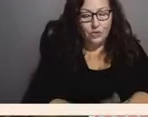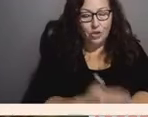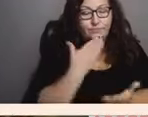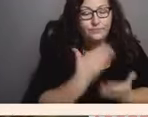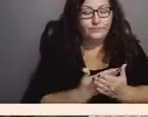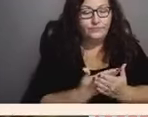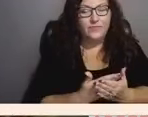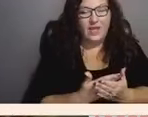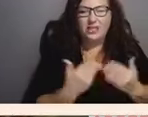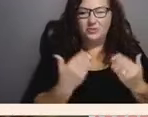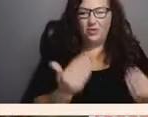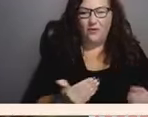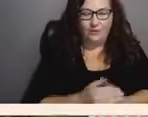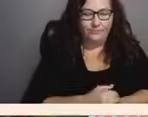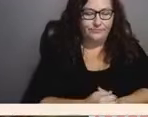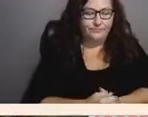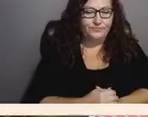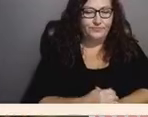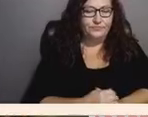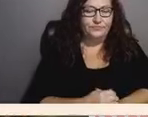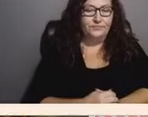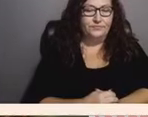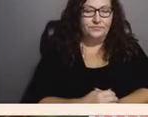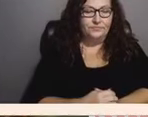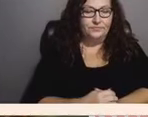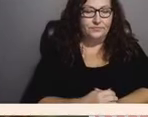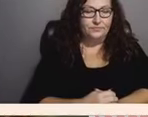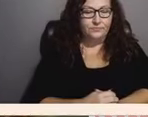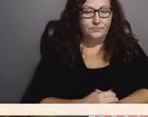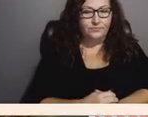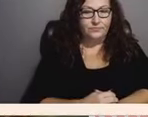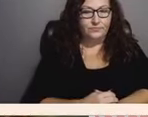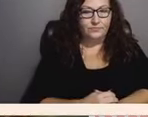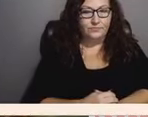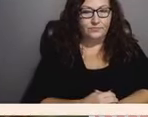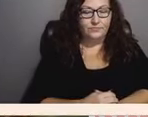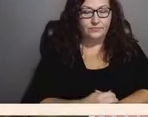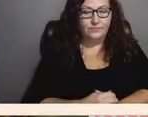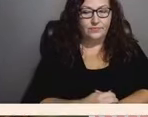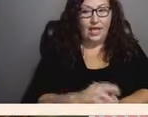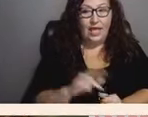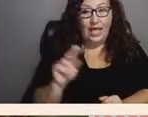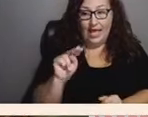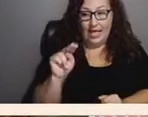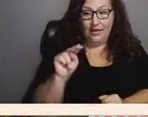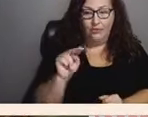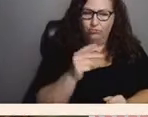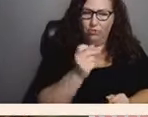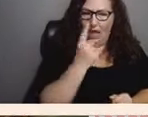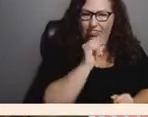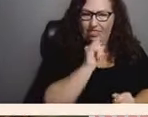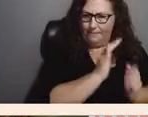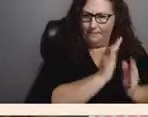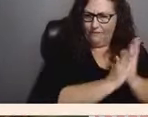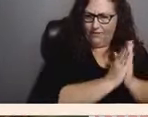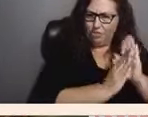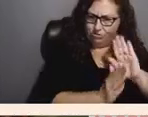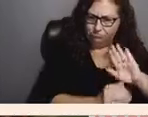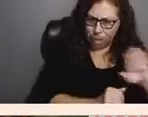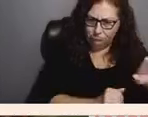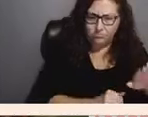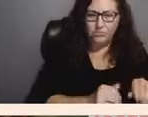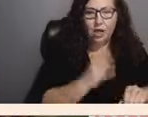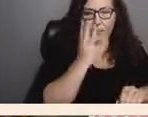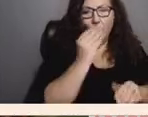move on here. In. So we got that about motivation. We got that. The beautiful part